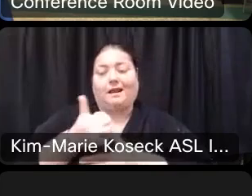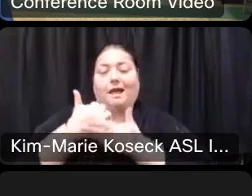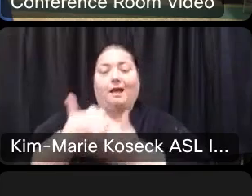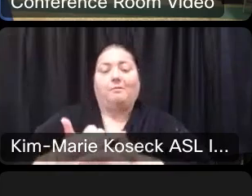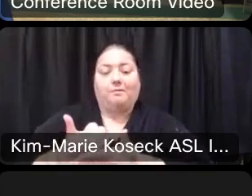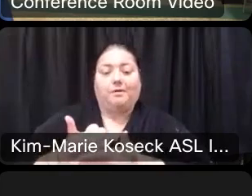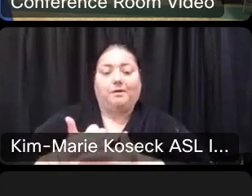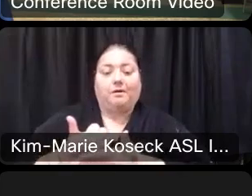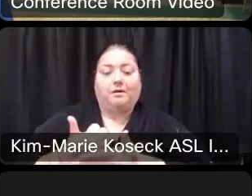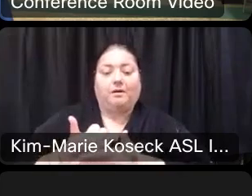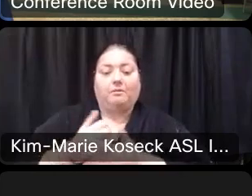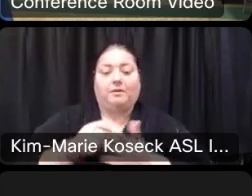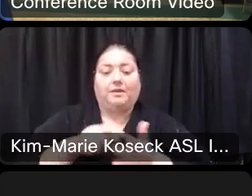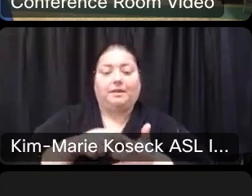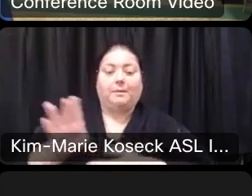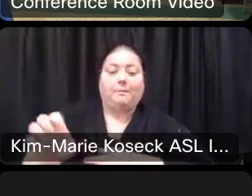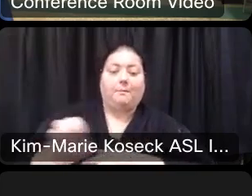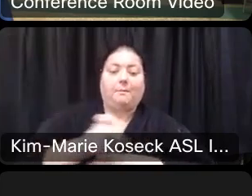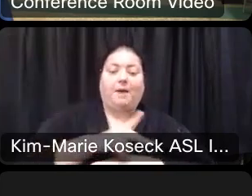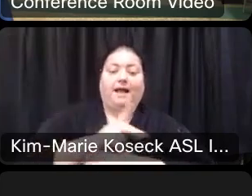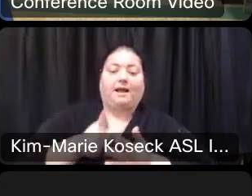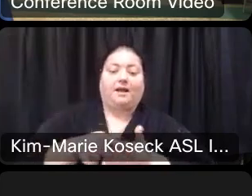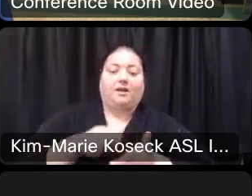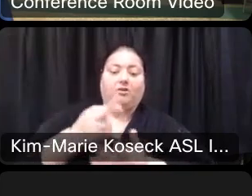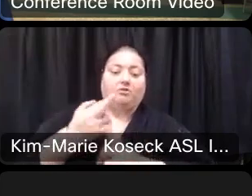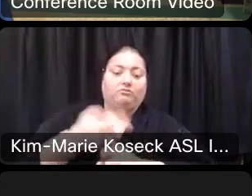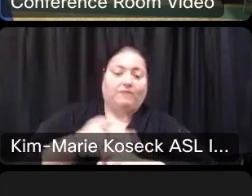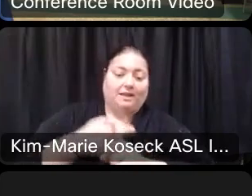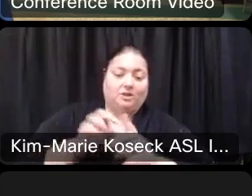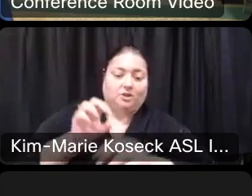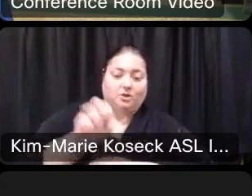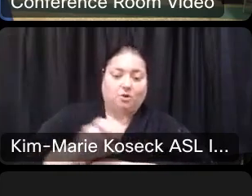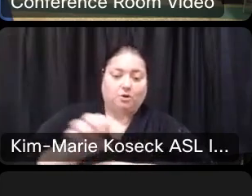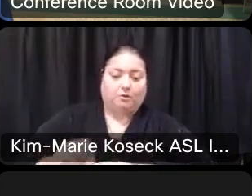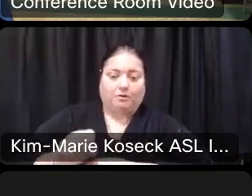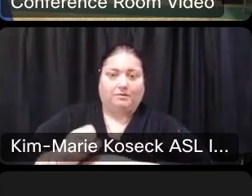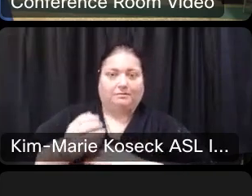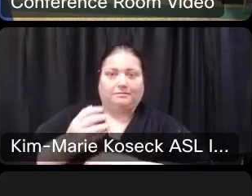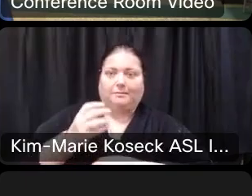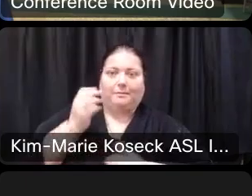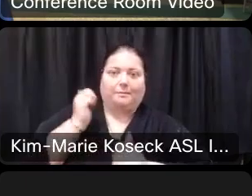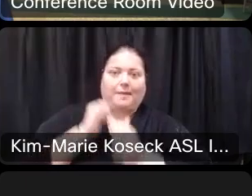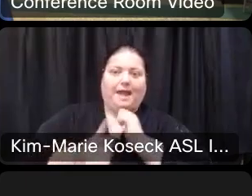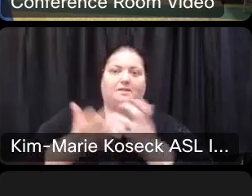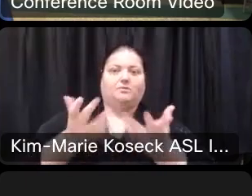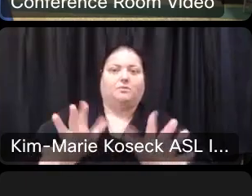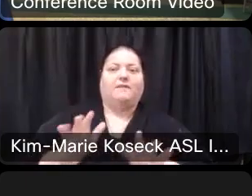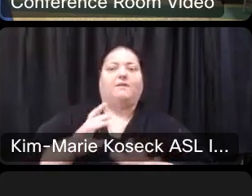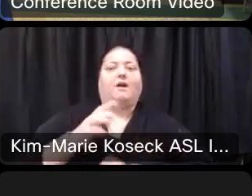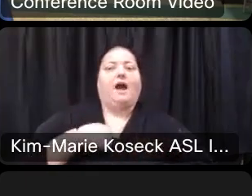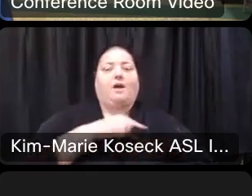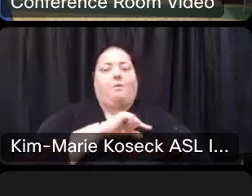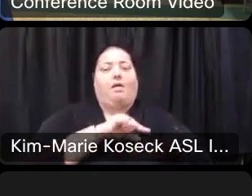with back rent, because my social security had exceeded what I qualified for.